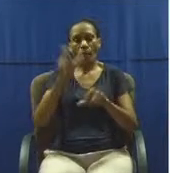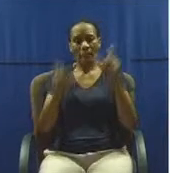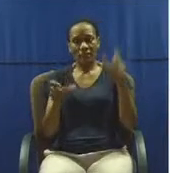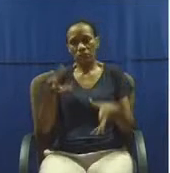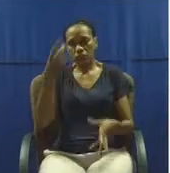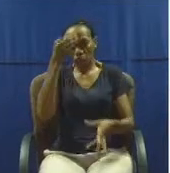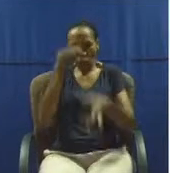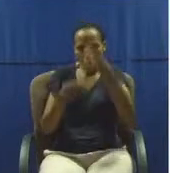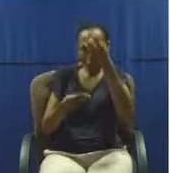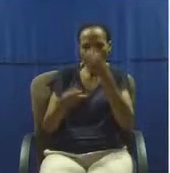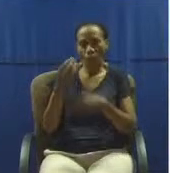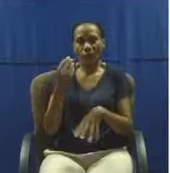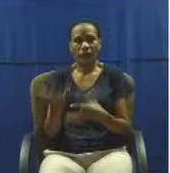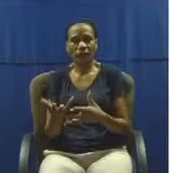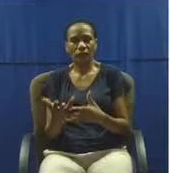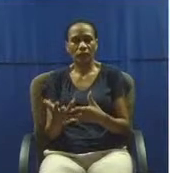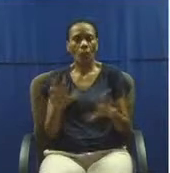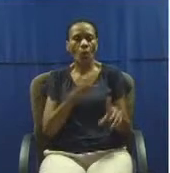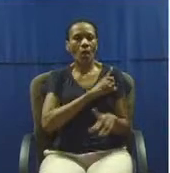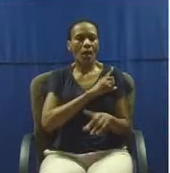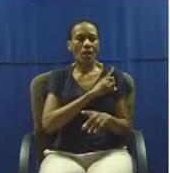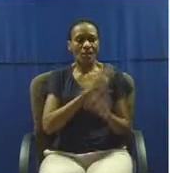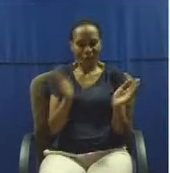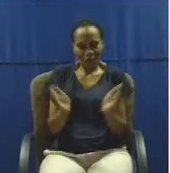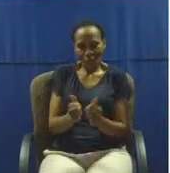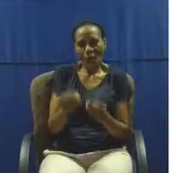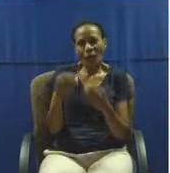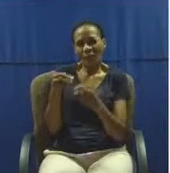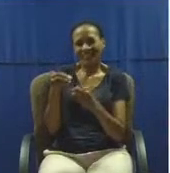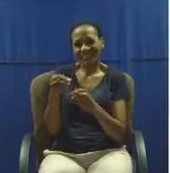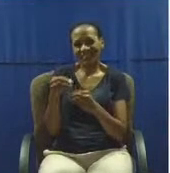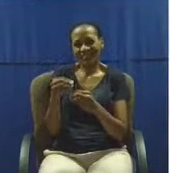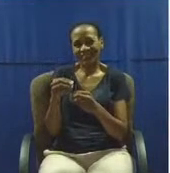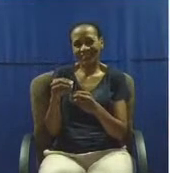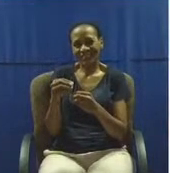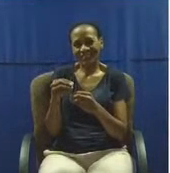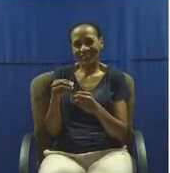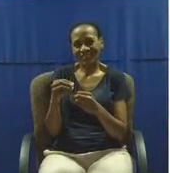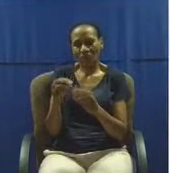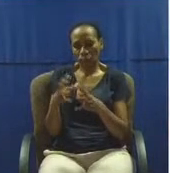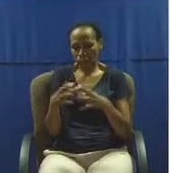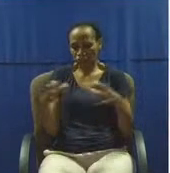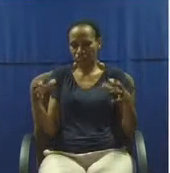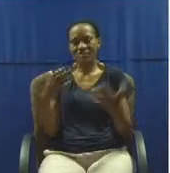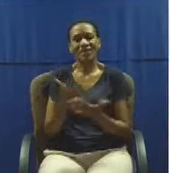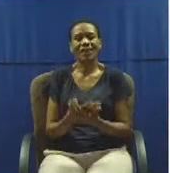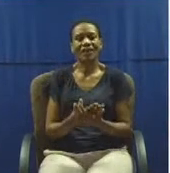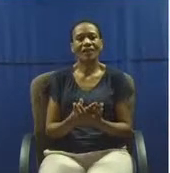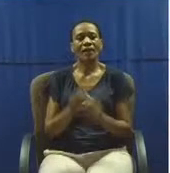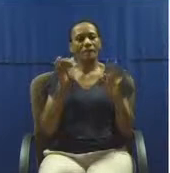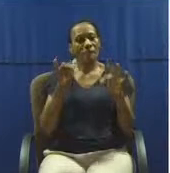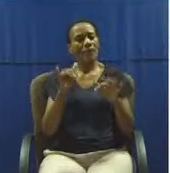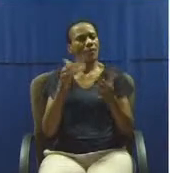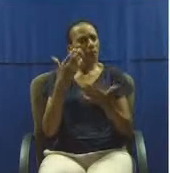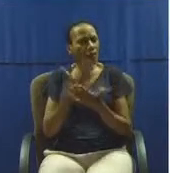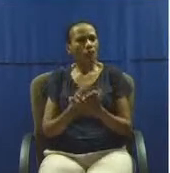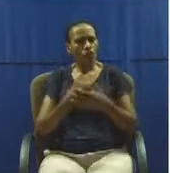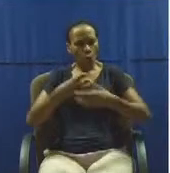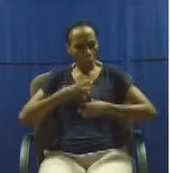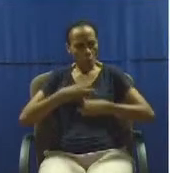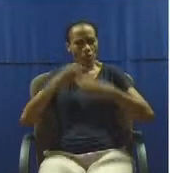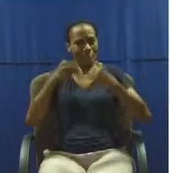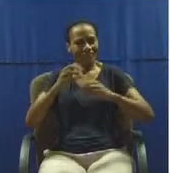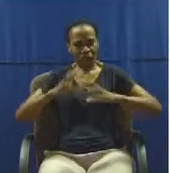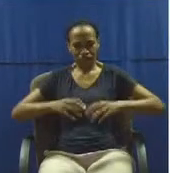development support to emerging entrepreneurs. Now, this shows that we are focusing on